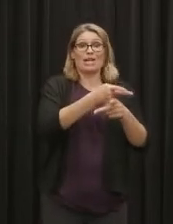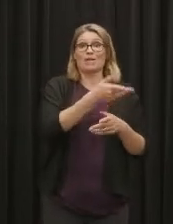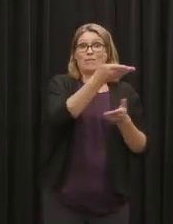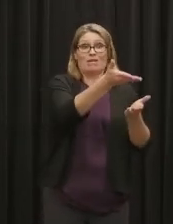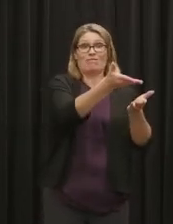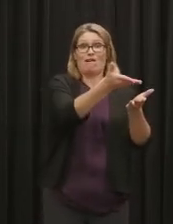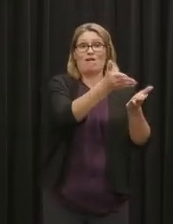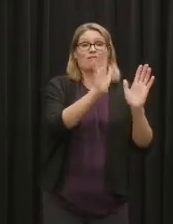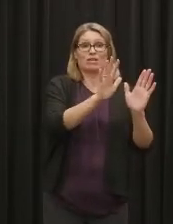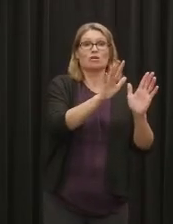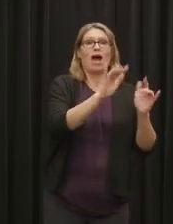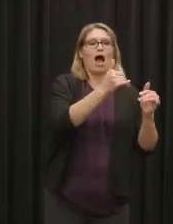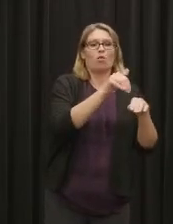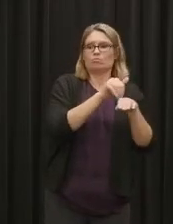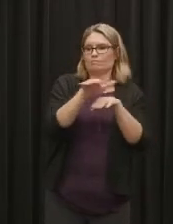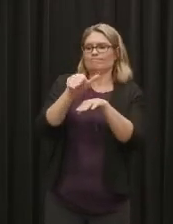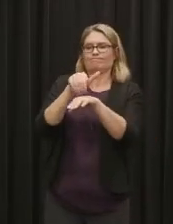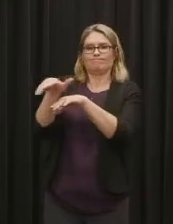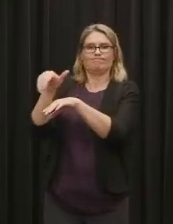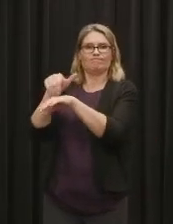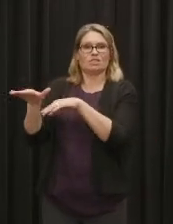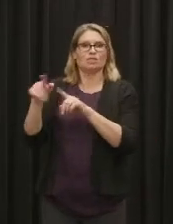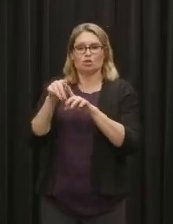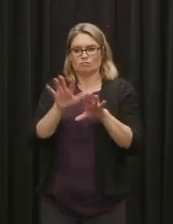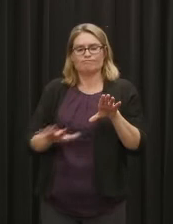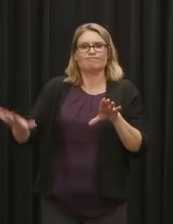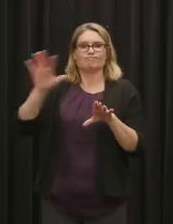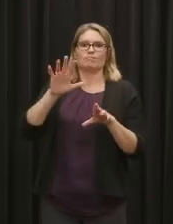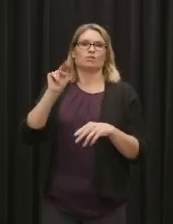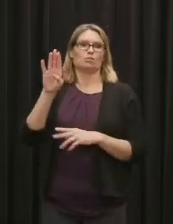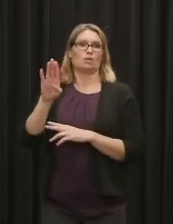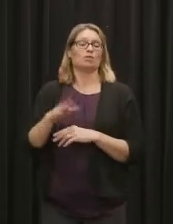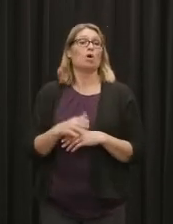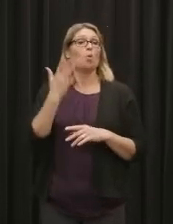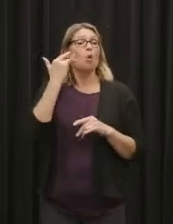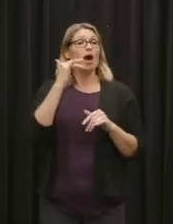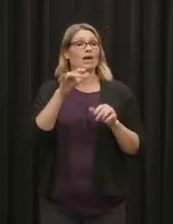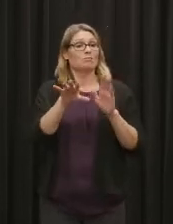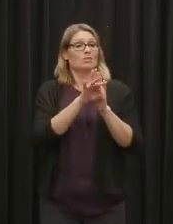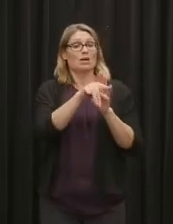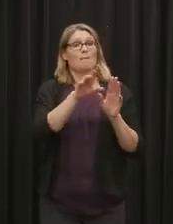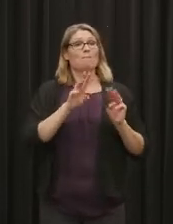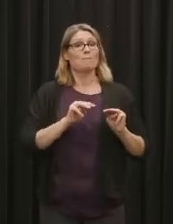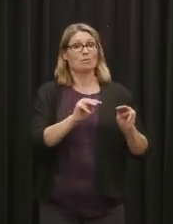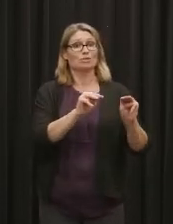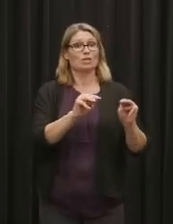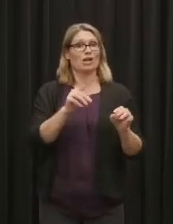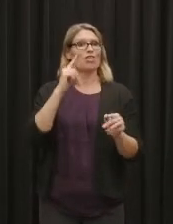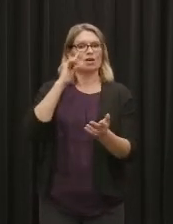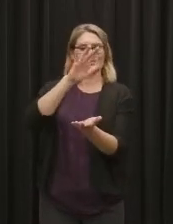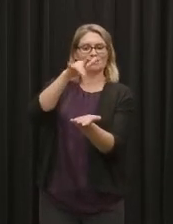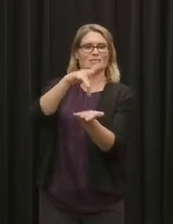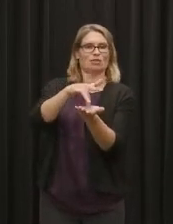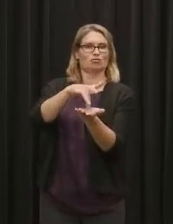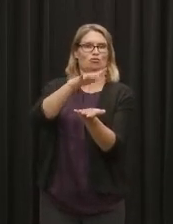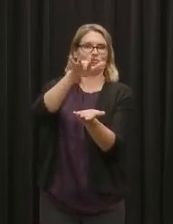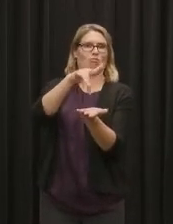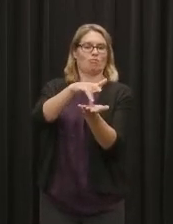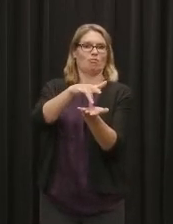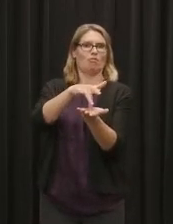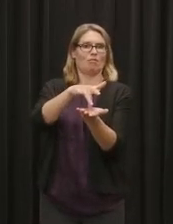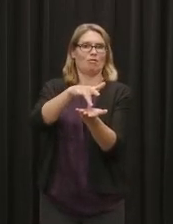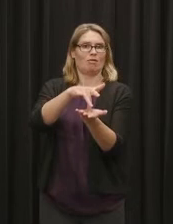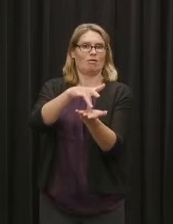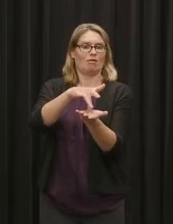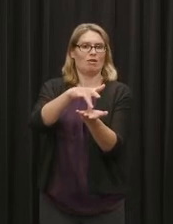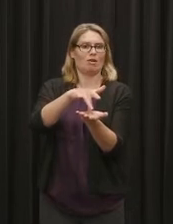it was emplaced there because it is, in the Miramichi area, it is central, relatively speaking,